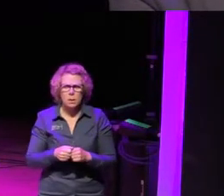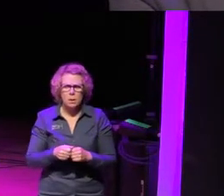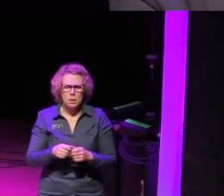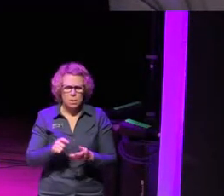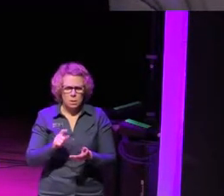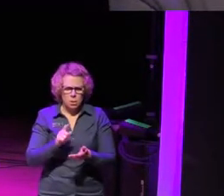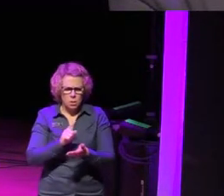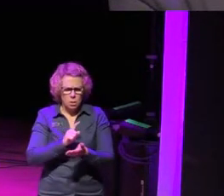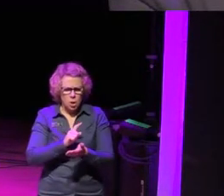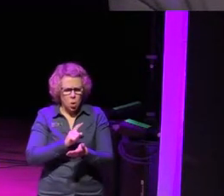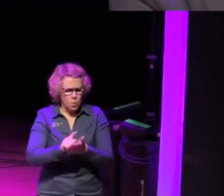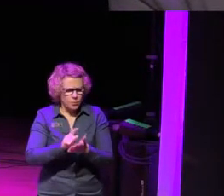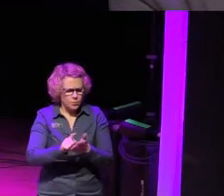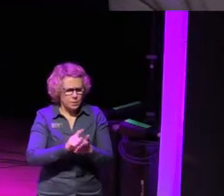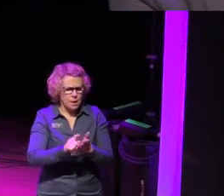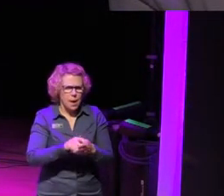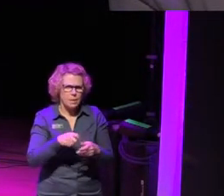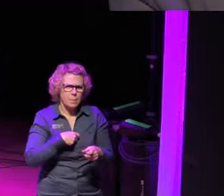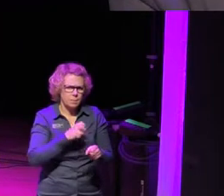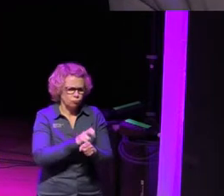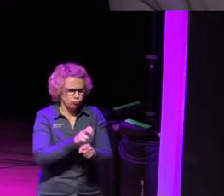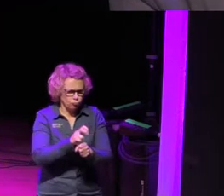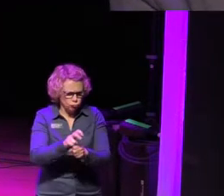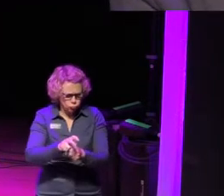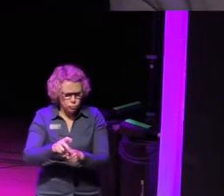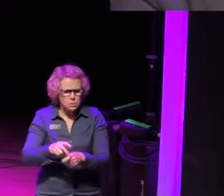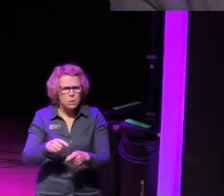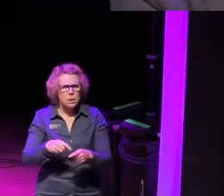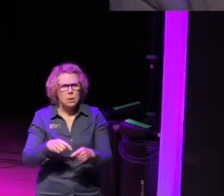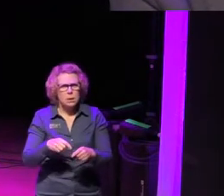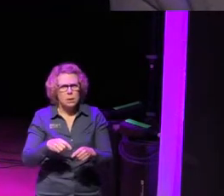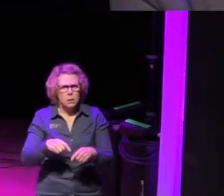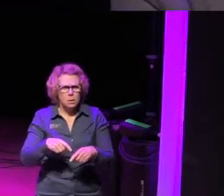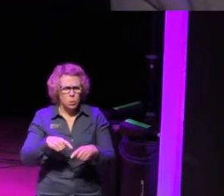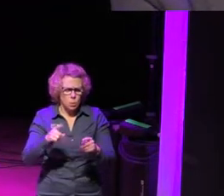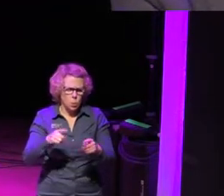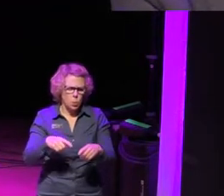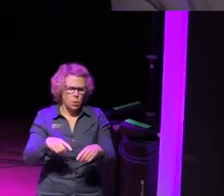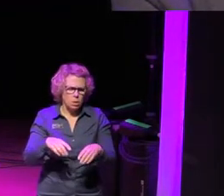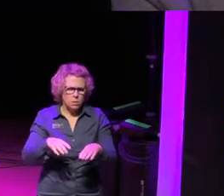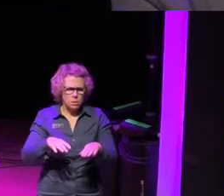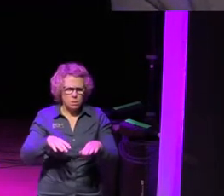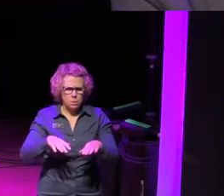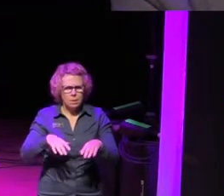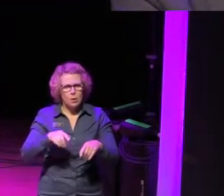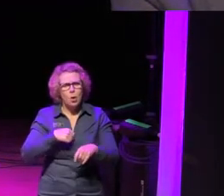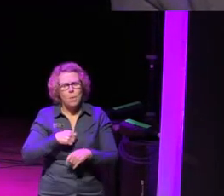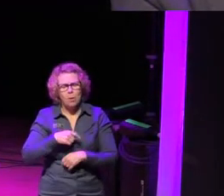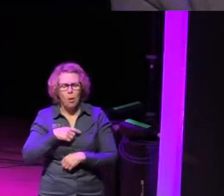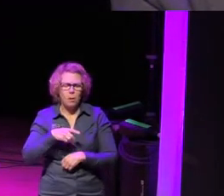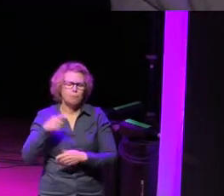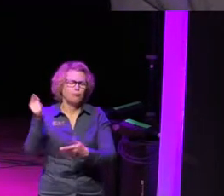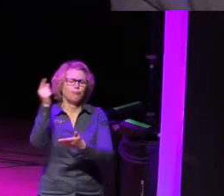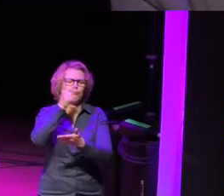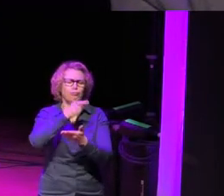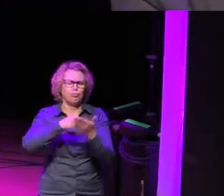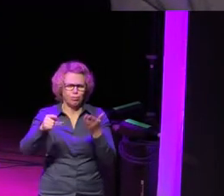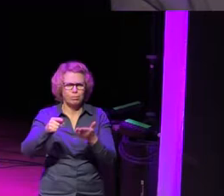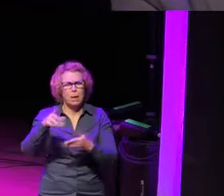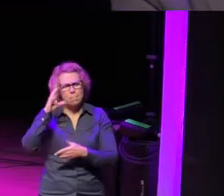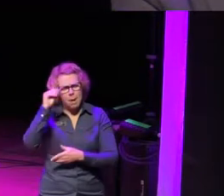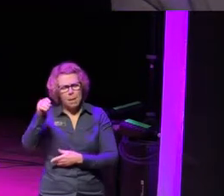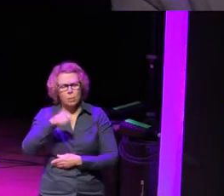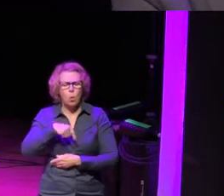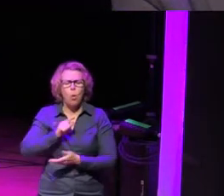oversee people, it helps to have the big guy or the big woman behind you. And we